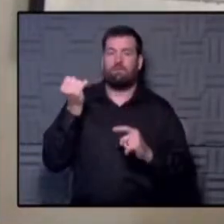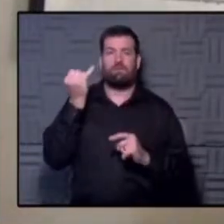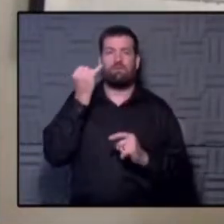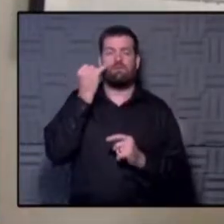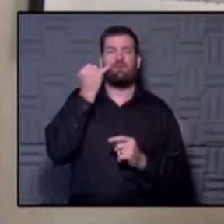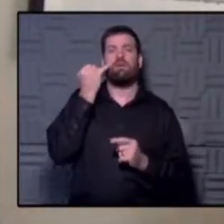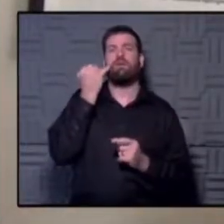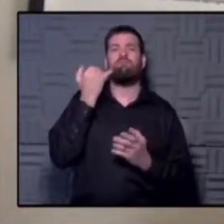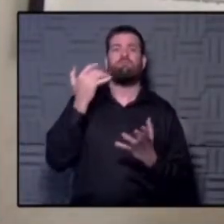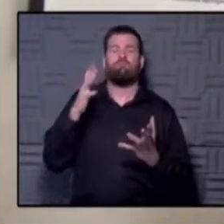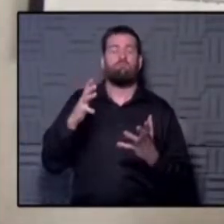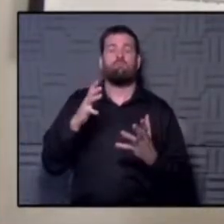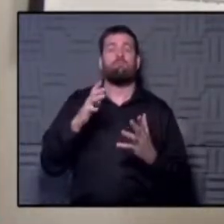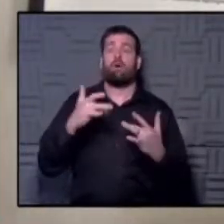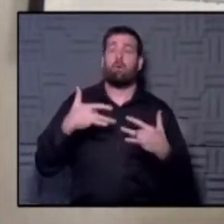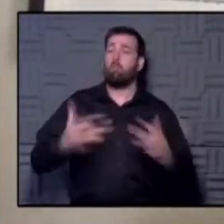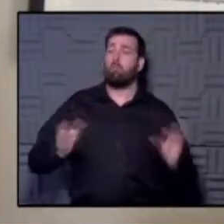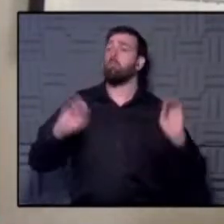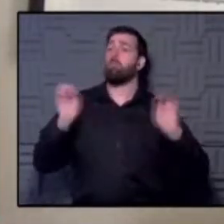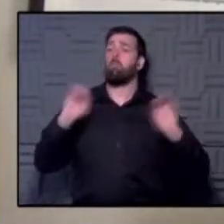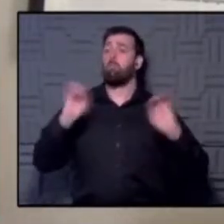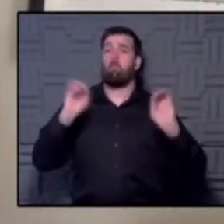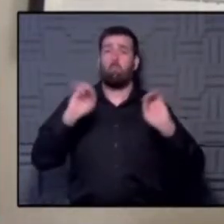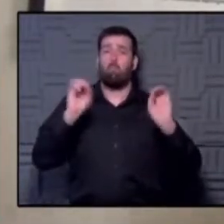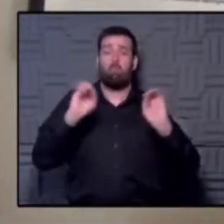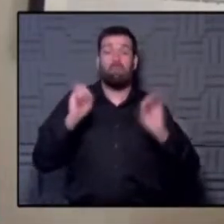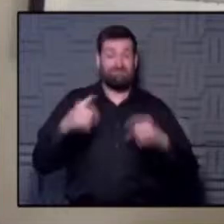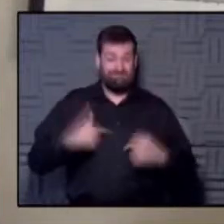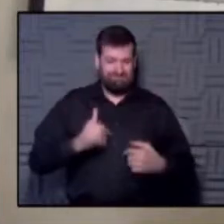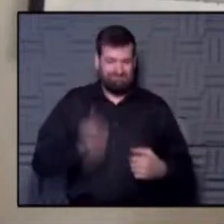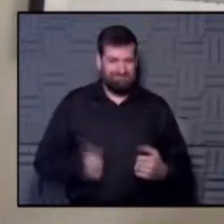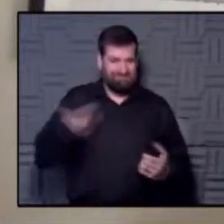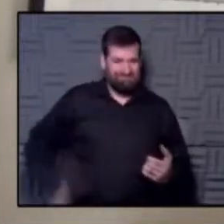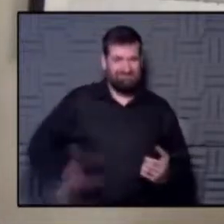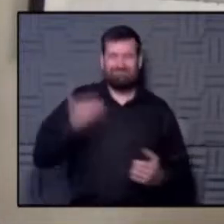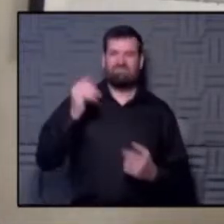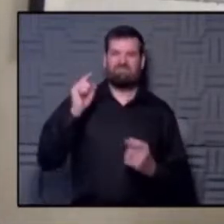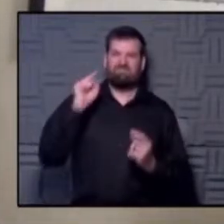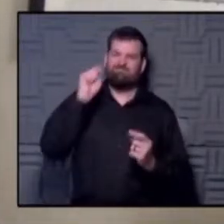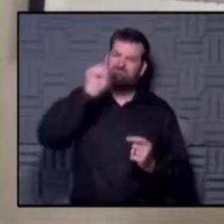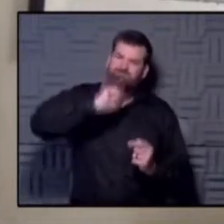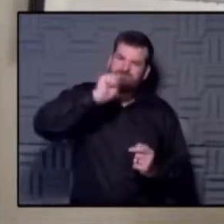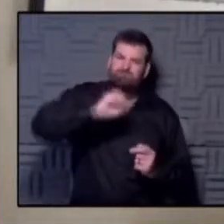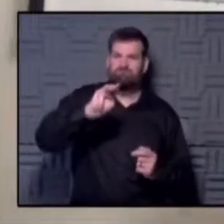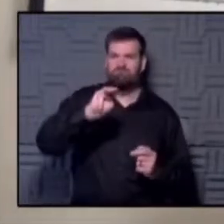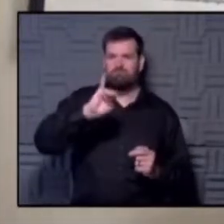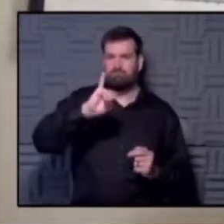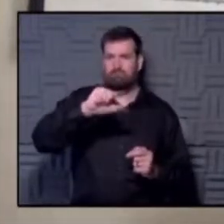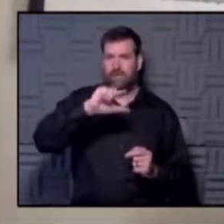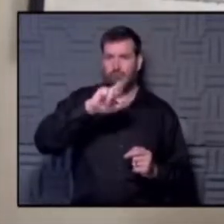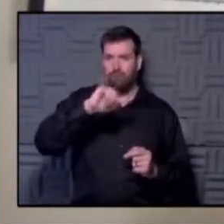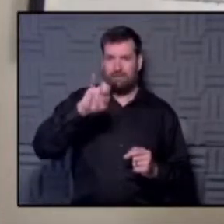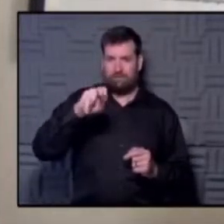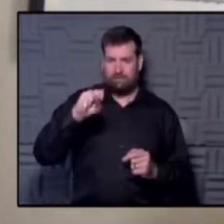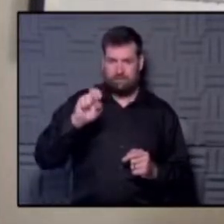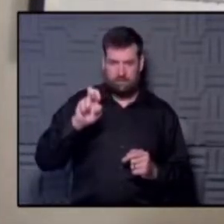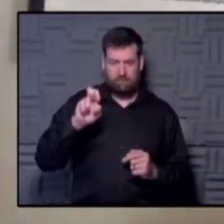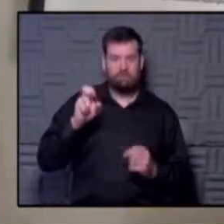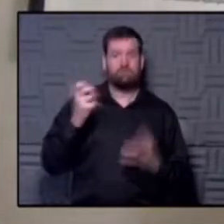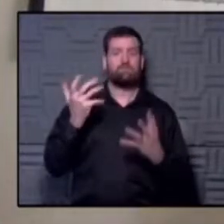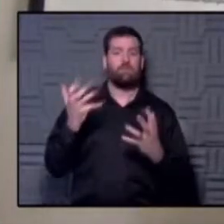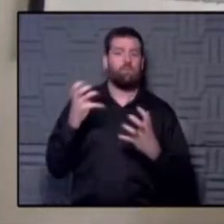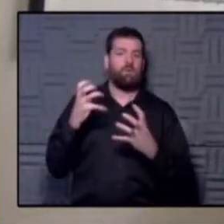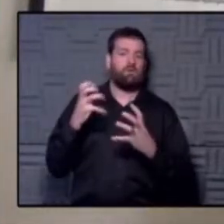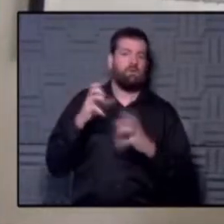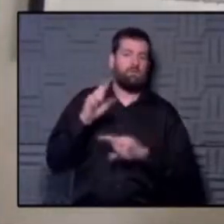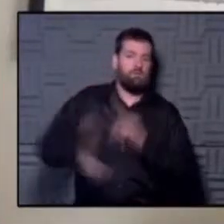what perhaps you're used to. As someone who suffers migraines, I want that questionnaire to ask me whether or not